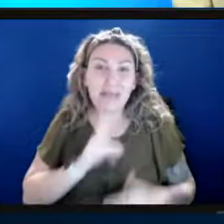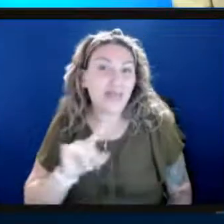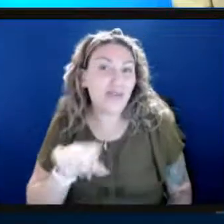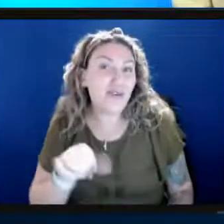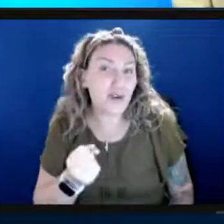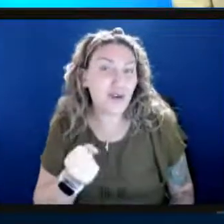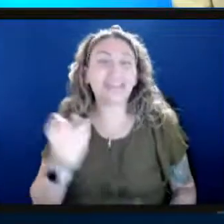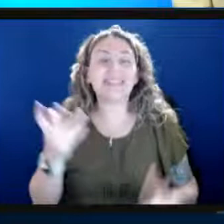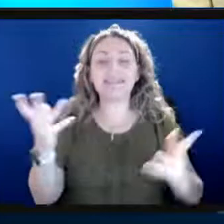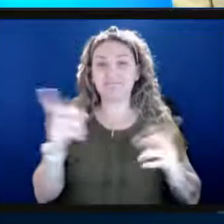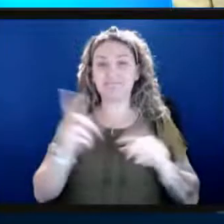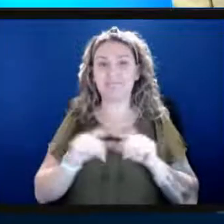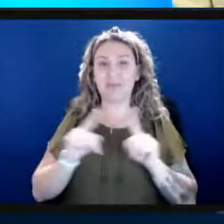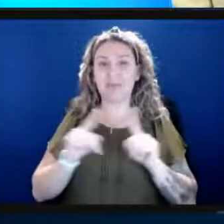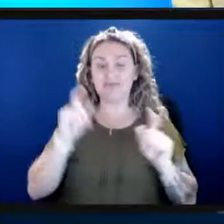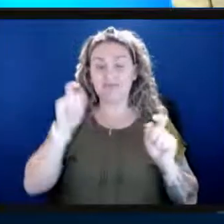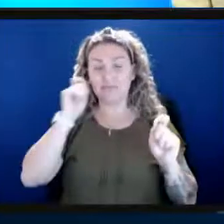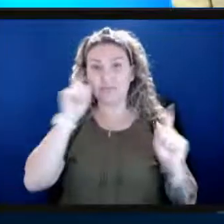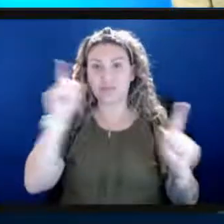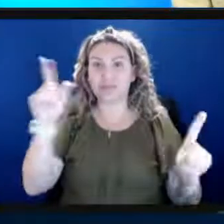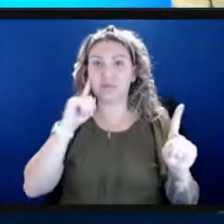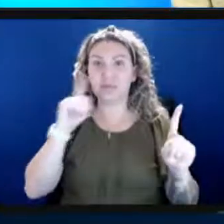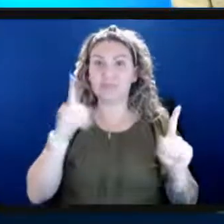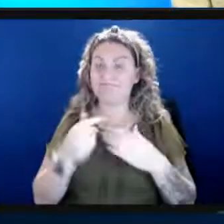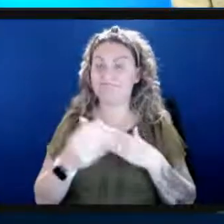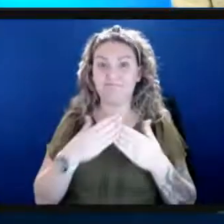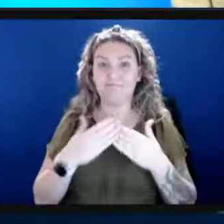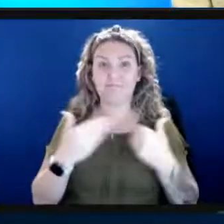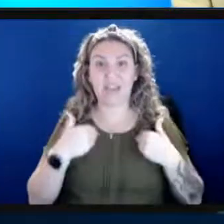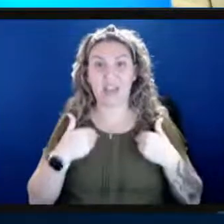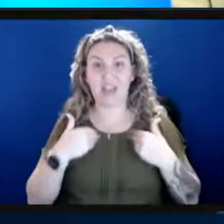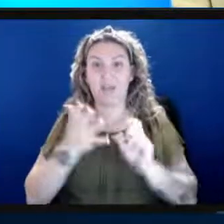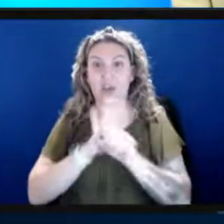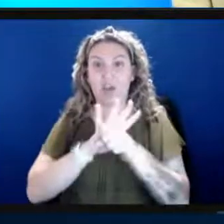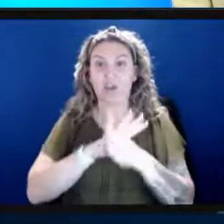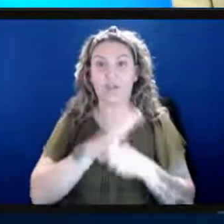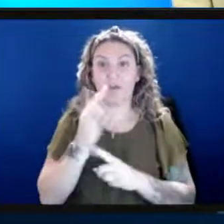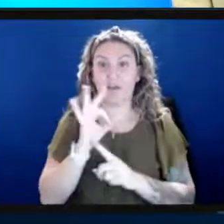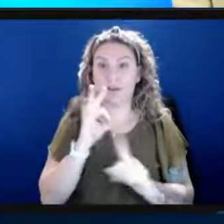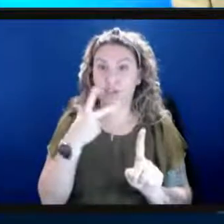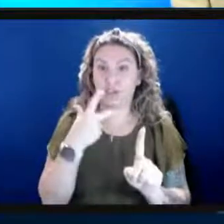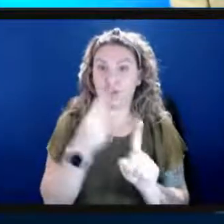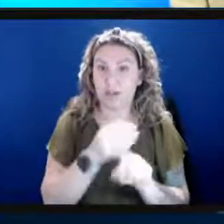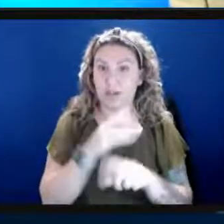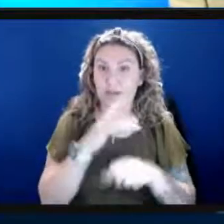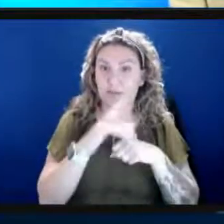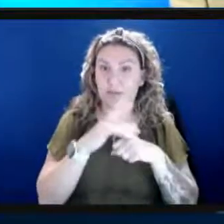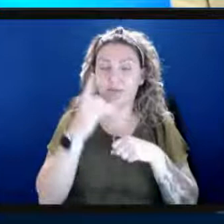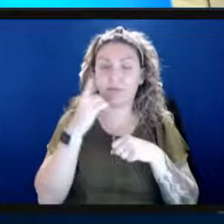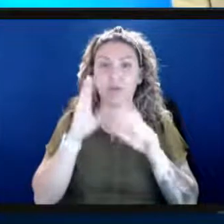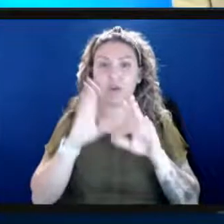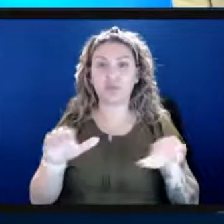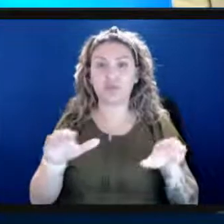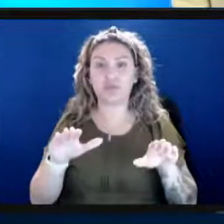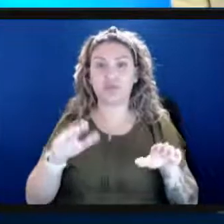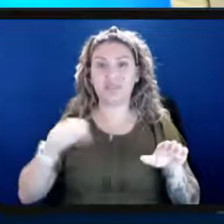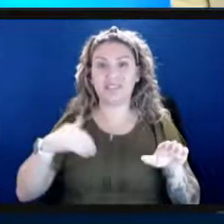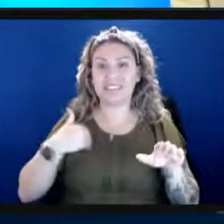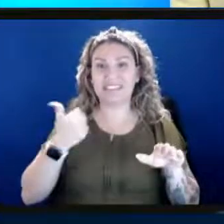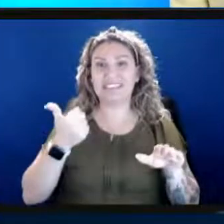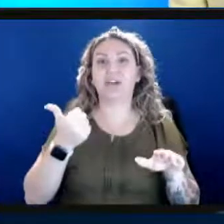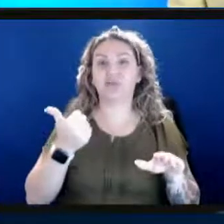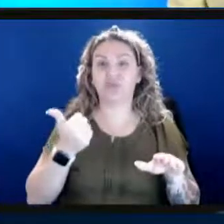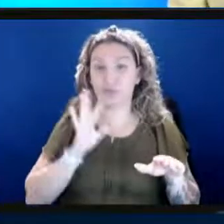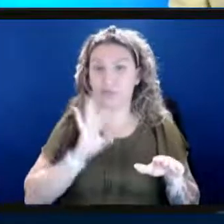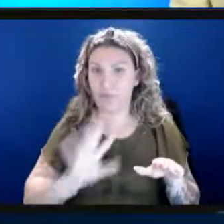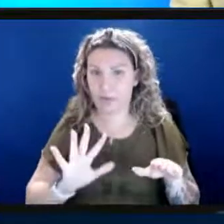that despite having the COVID-19 shots available for children under 5, that only